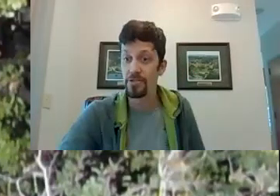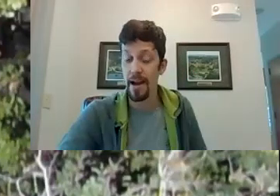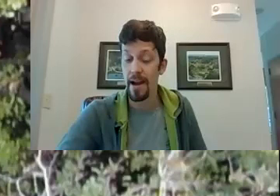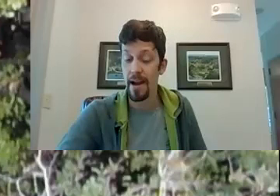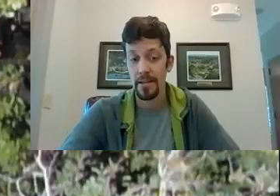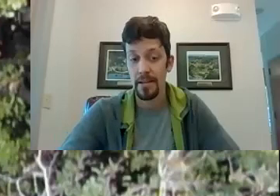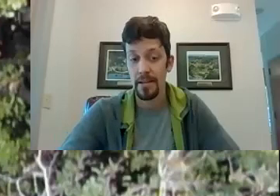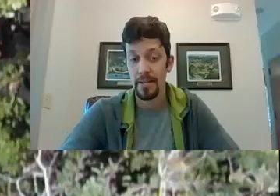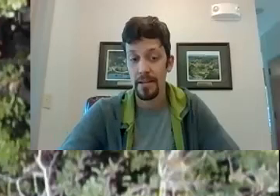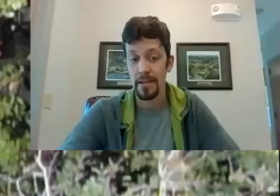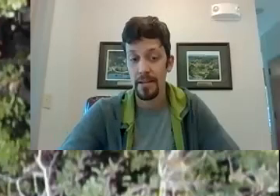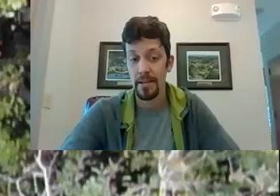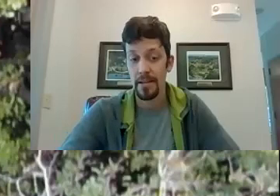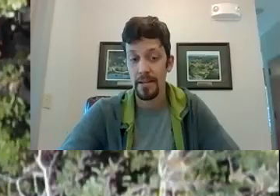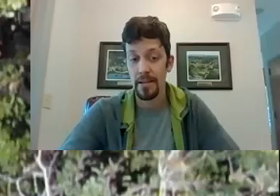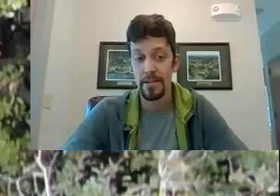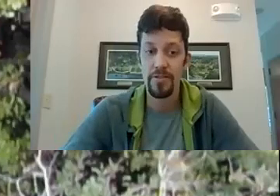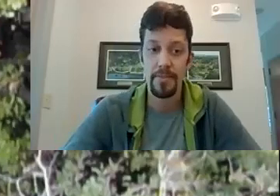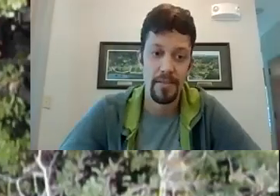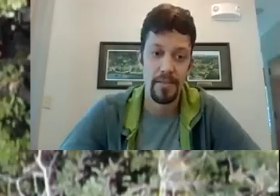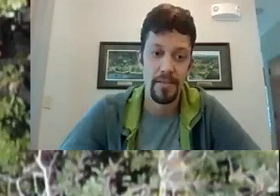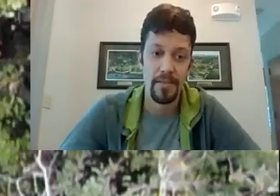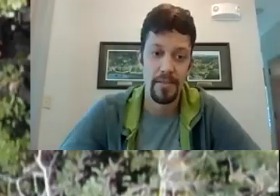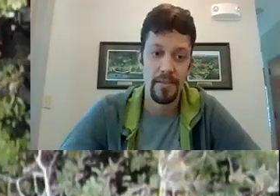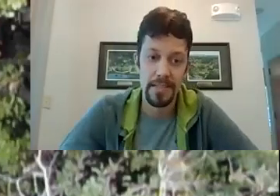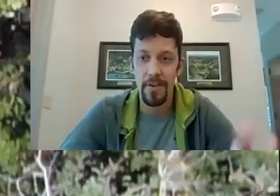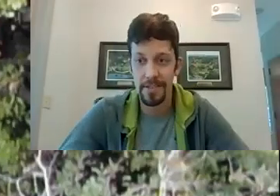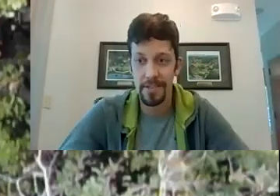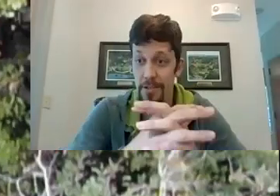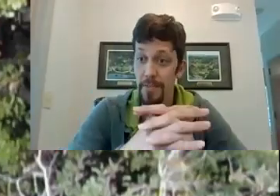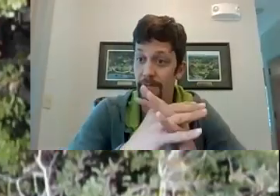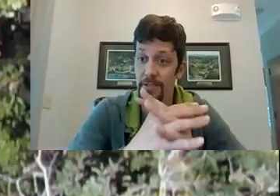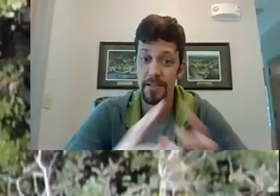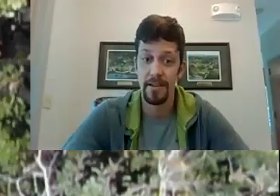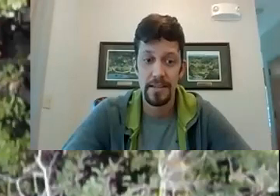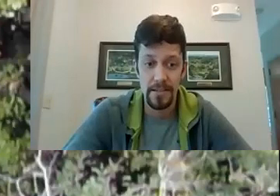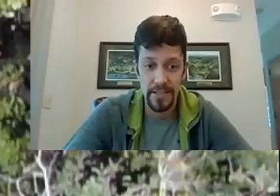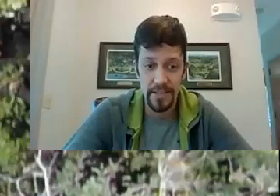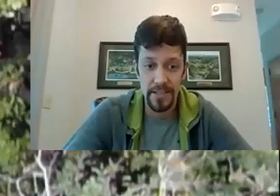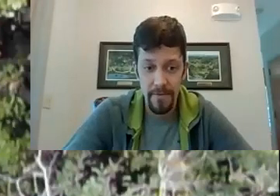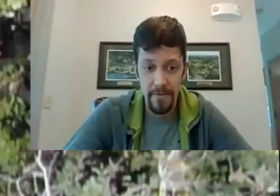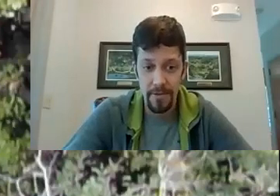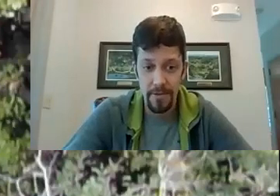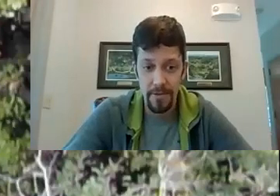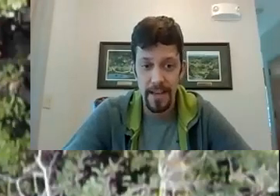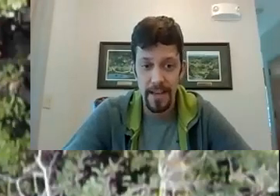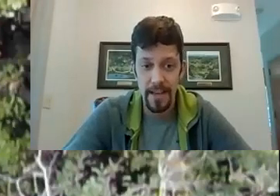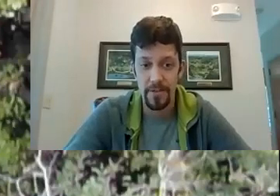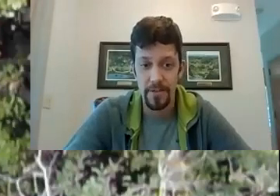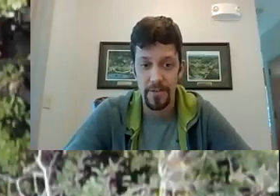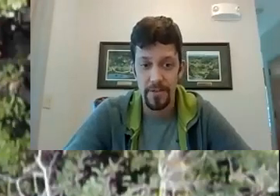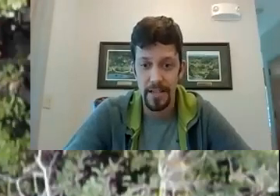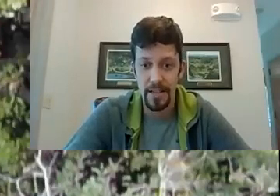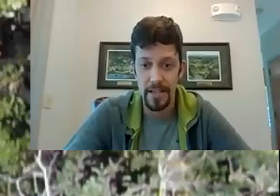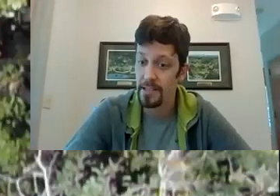trapped. So if it falls in there, it's going to close up because it feels it. It has these little sensory fibers that it feels it. And the